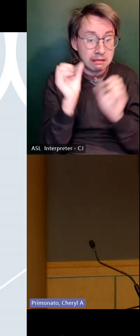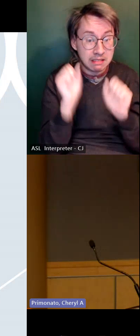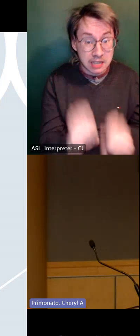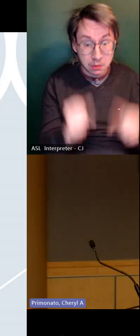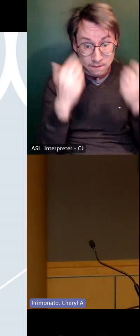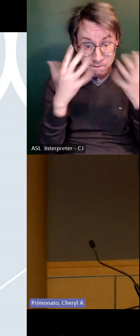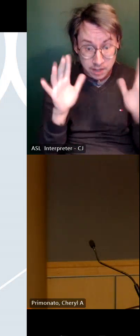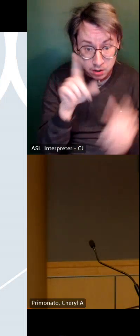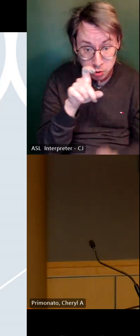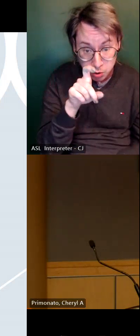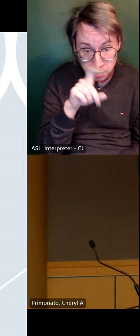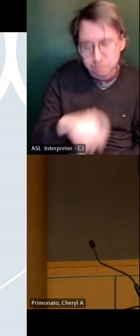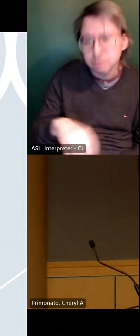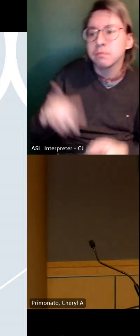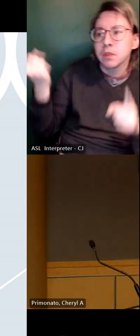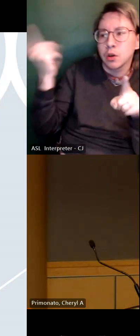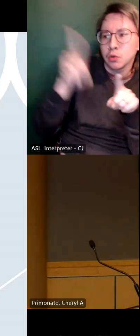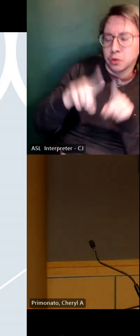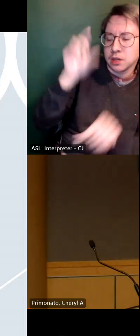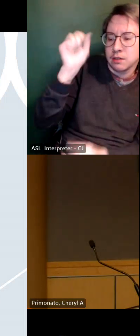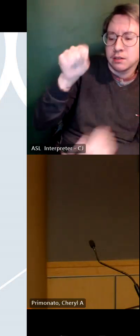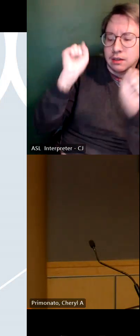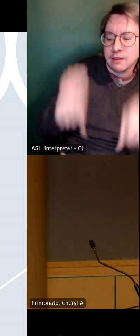So, Second?